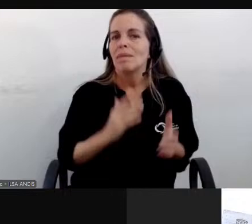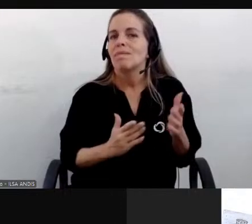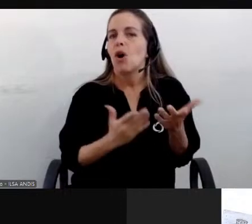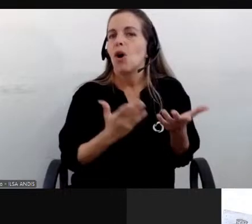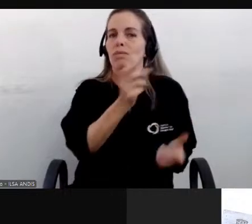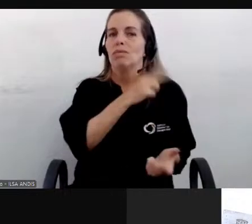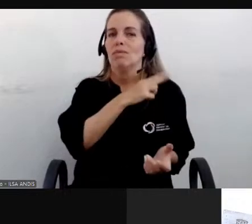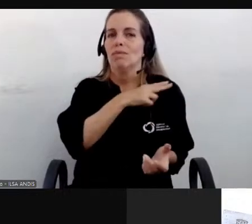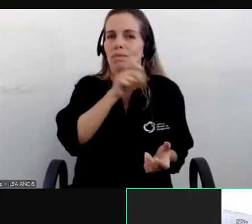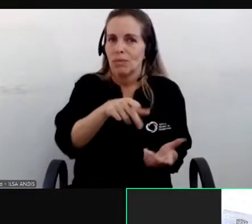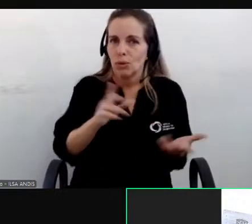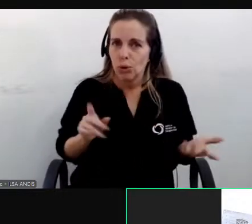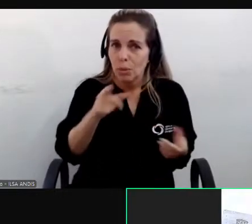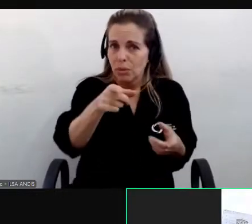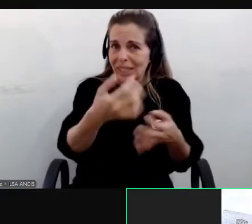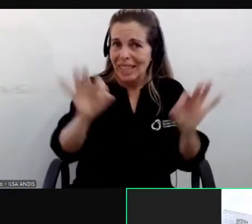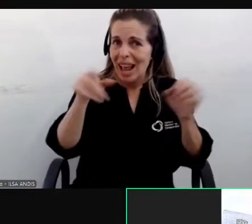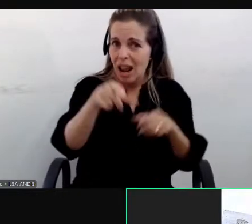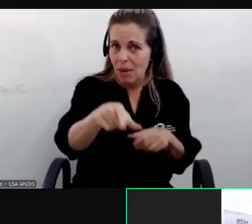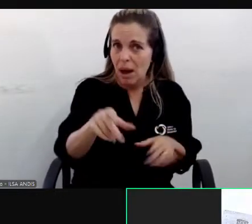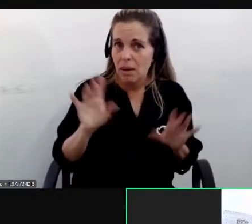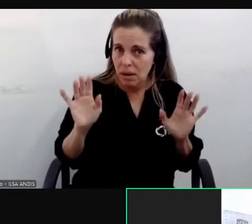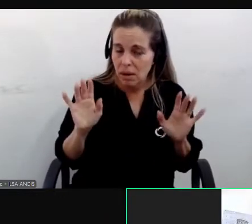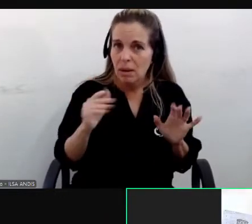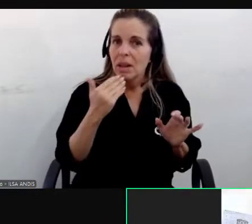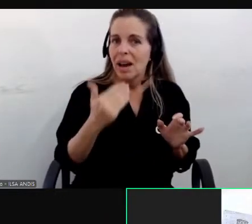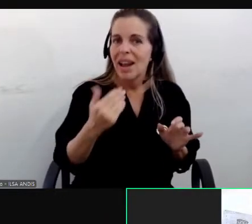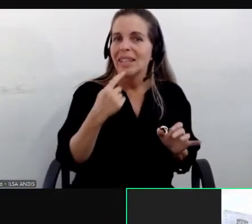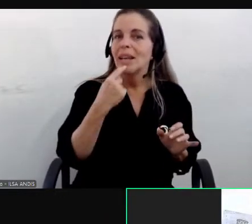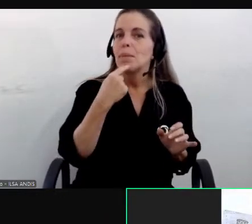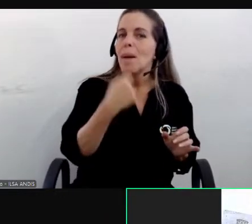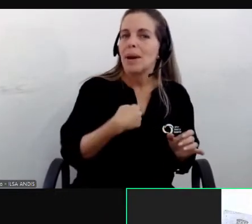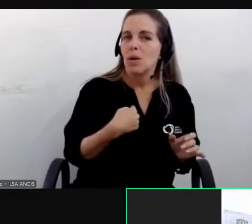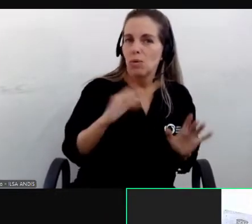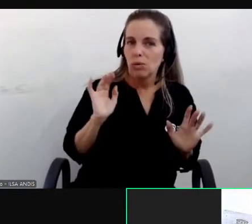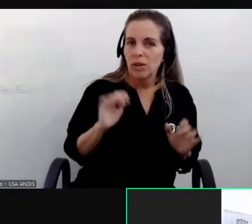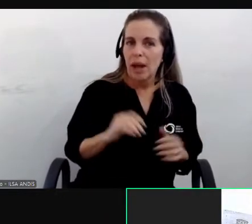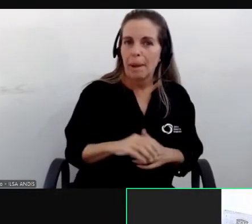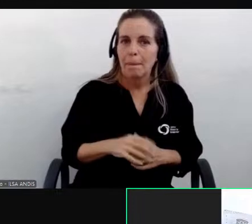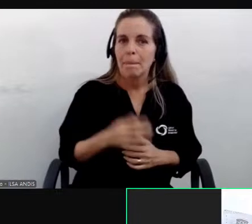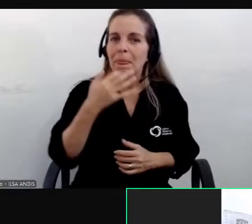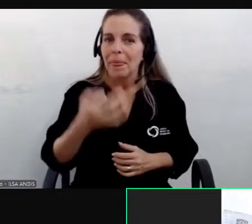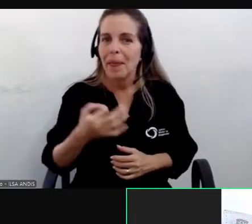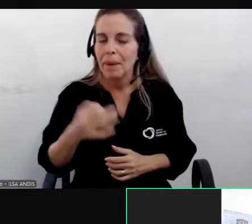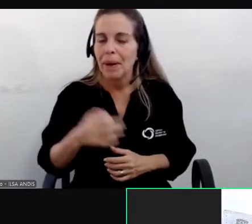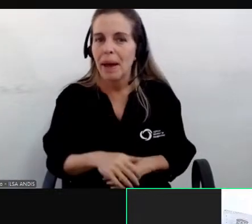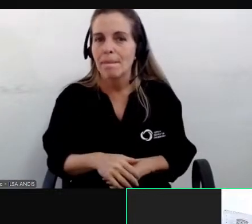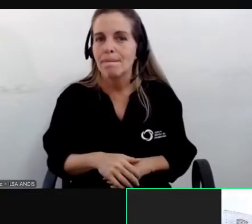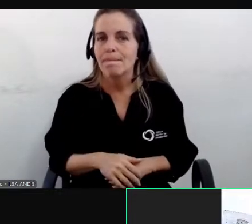the crimes they committed against you. Well, Jaime, thank you very much for your question.